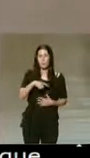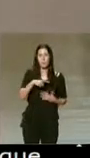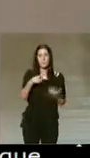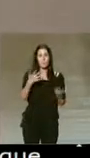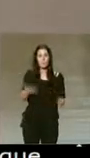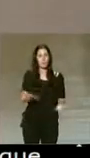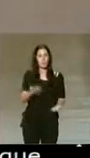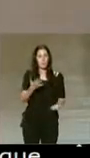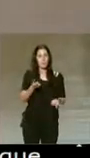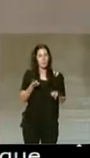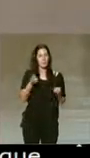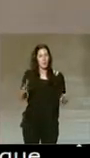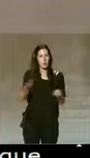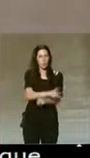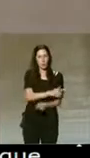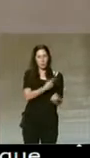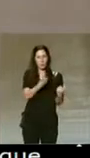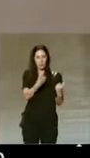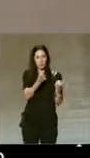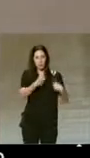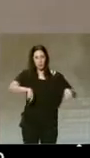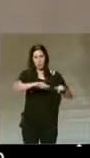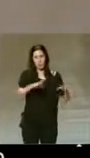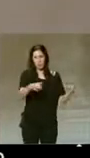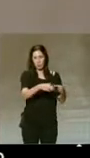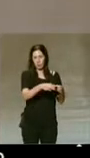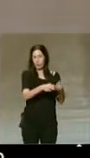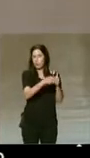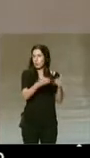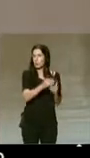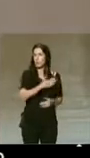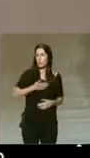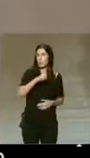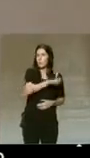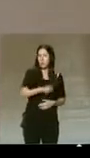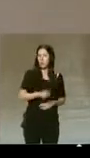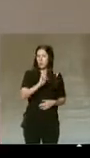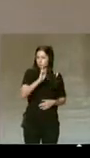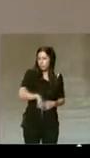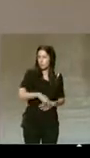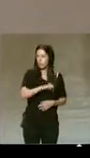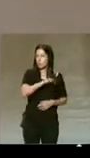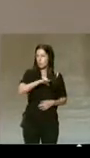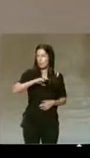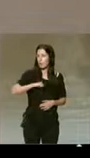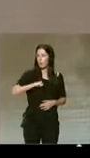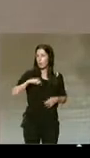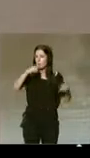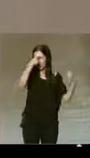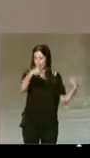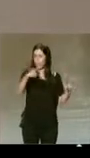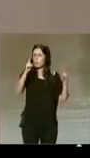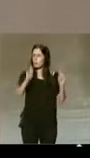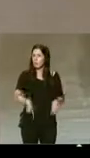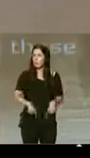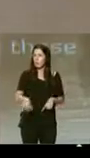behind. Not only are we pleading their needs, the needs of these clients who want to be autonomous,